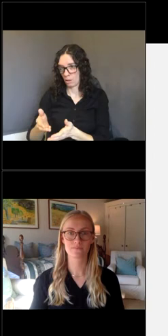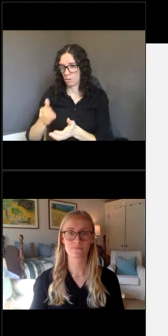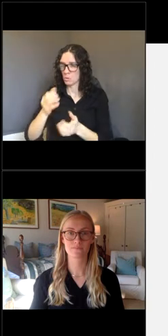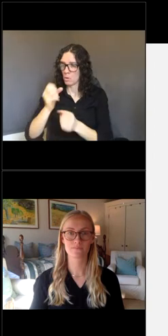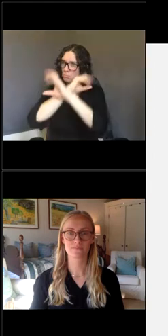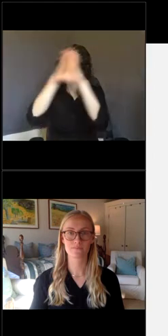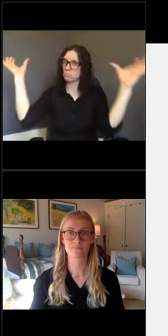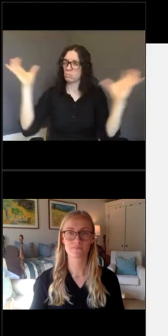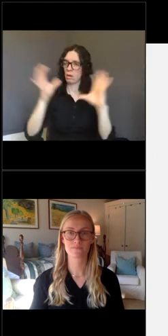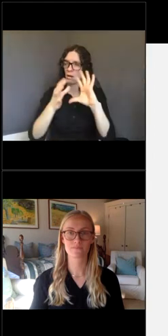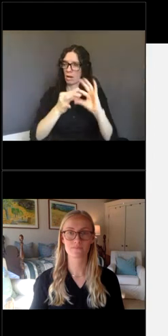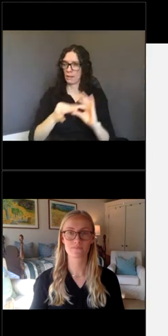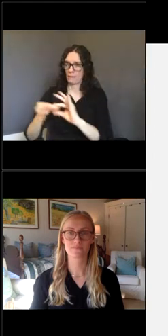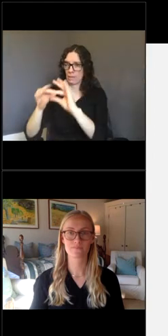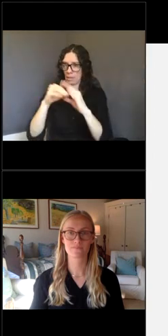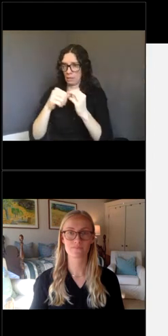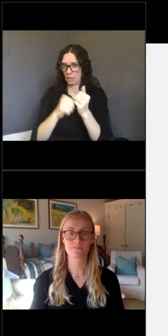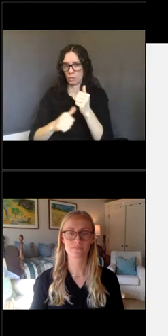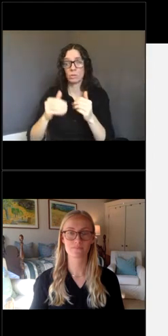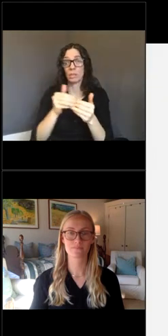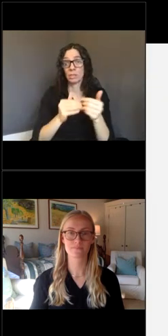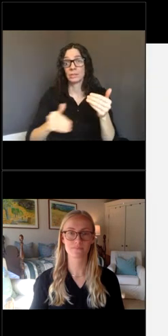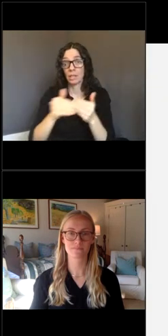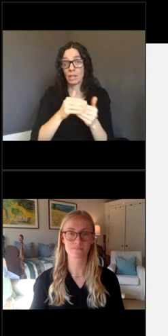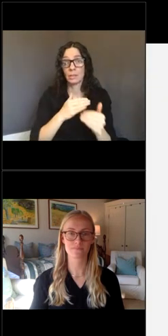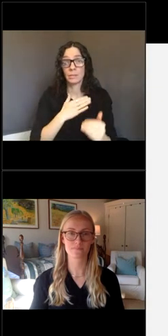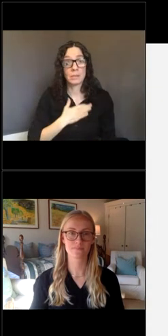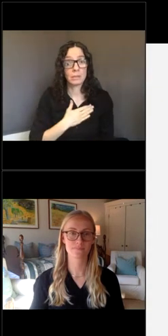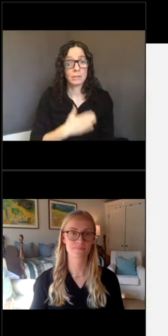Next slide, please.